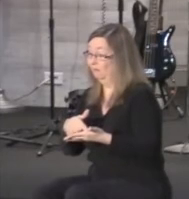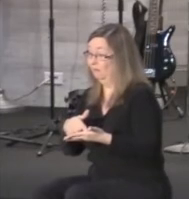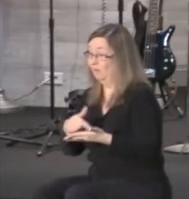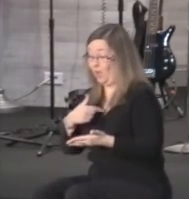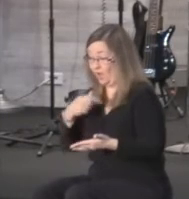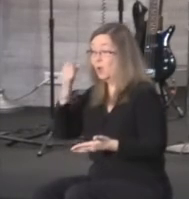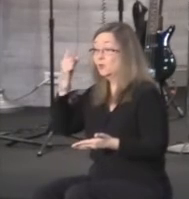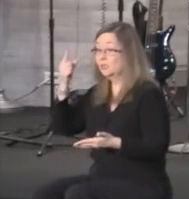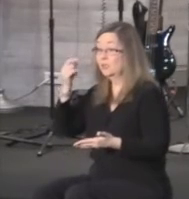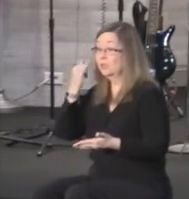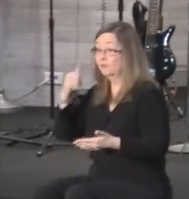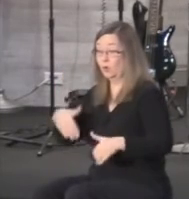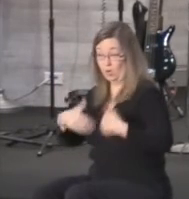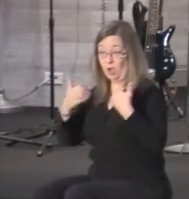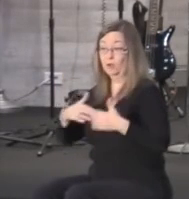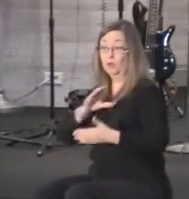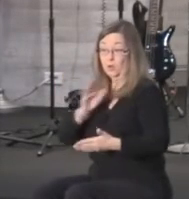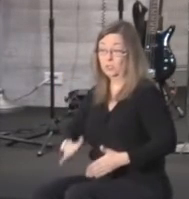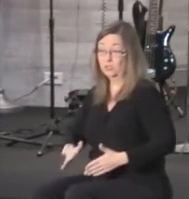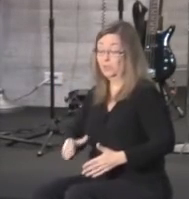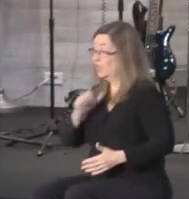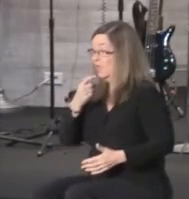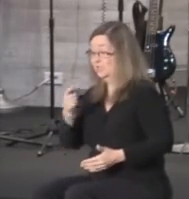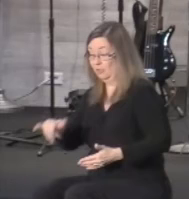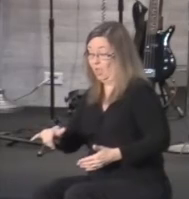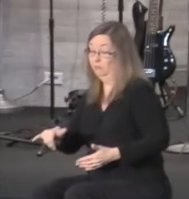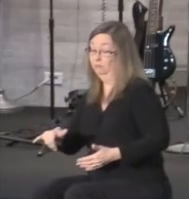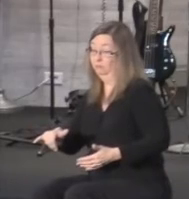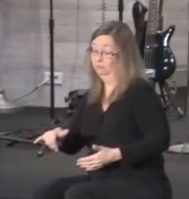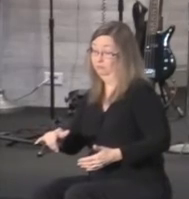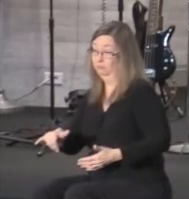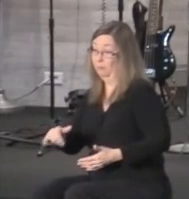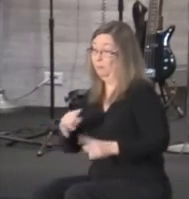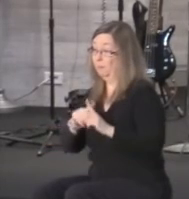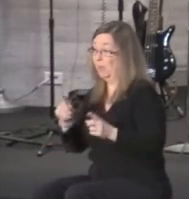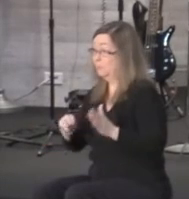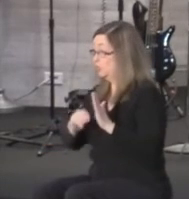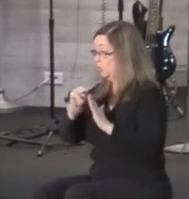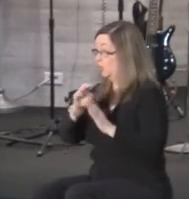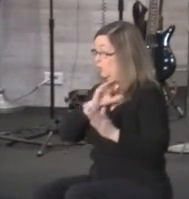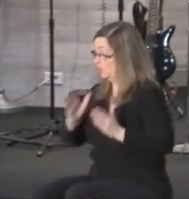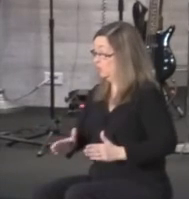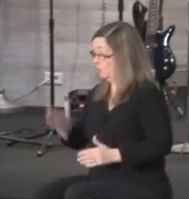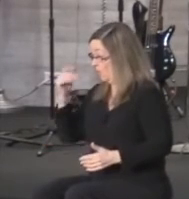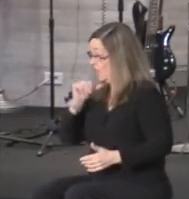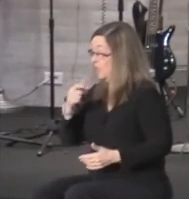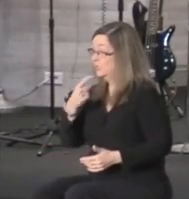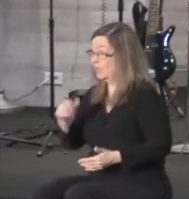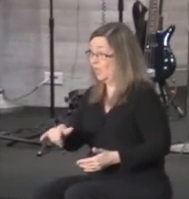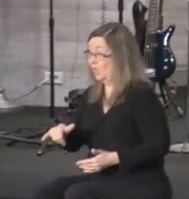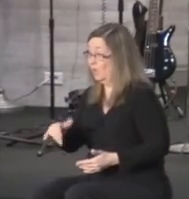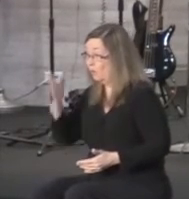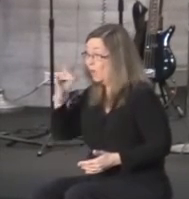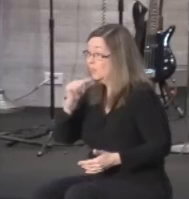I understand if you're a young Christian and you're not saying it. Why aren't we saying that as mature Christians now? Why